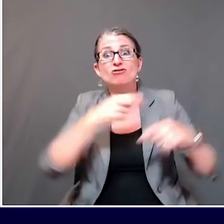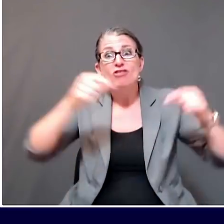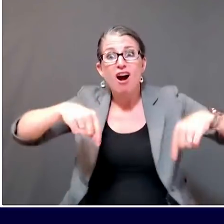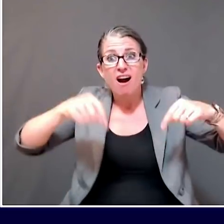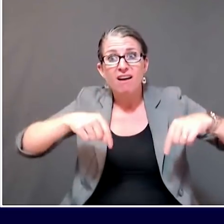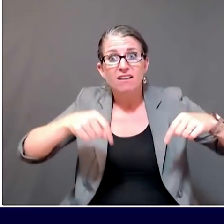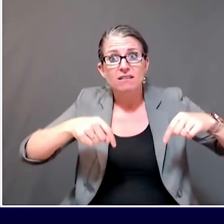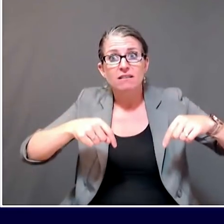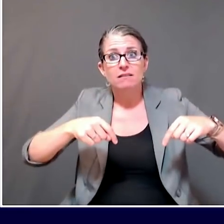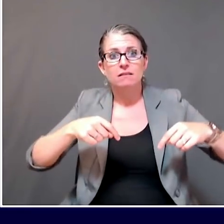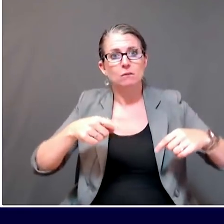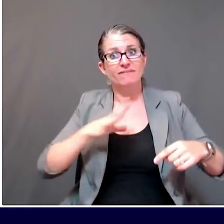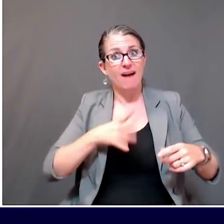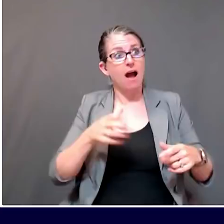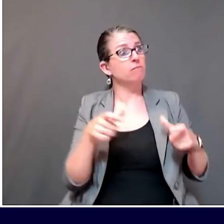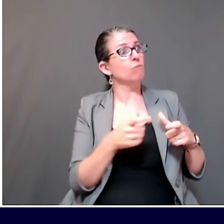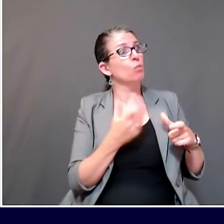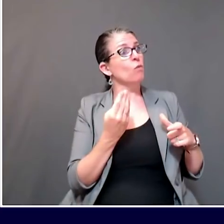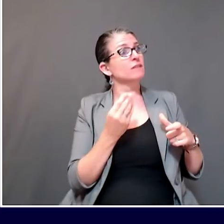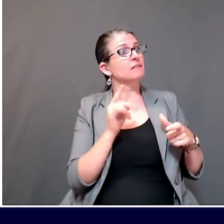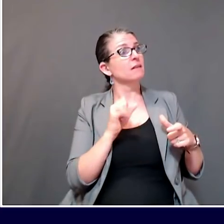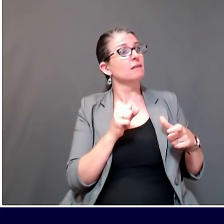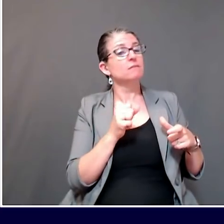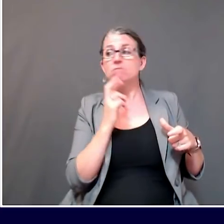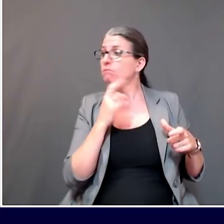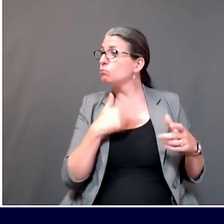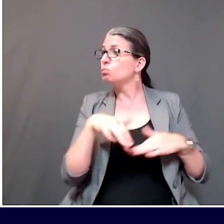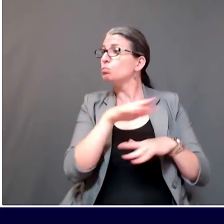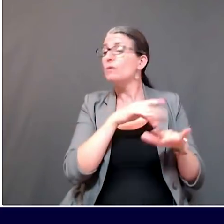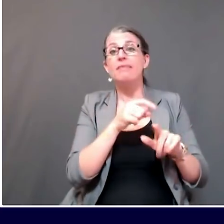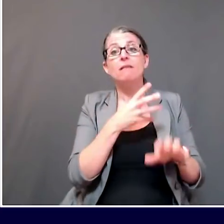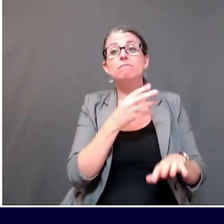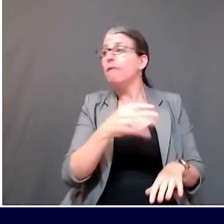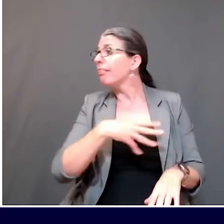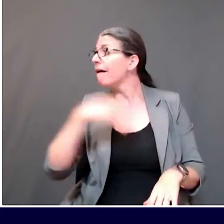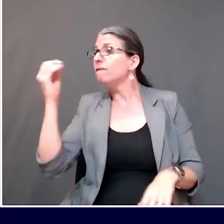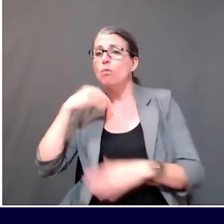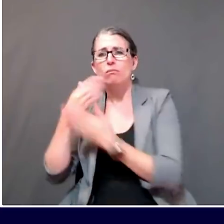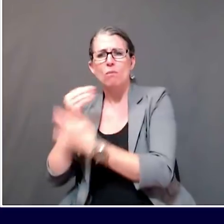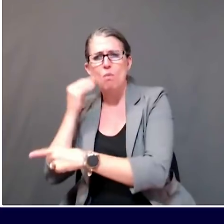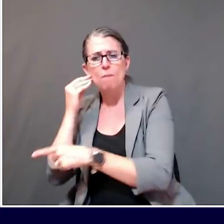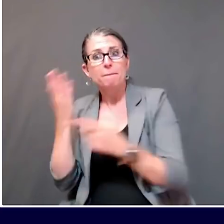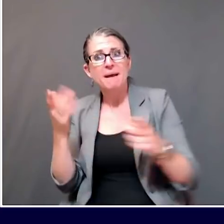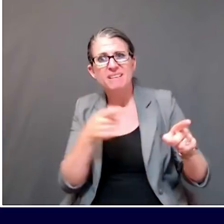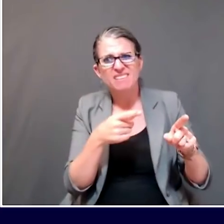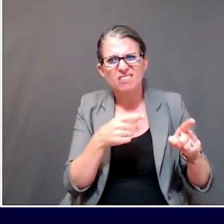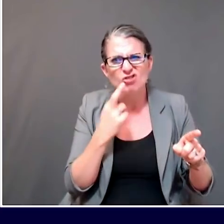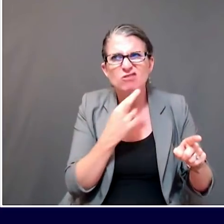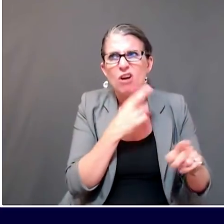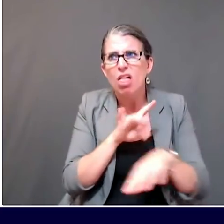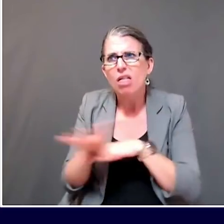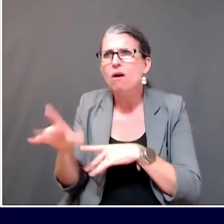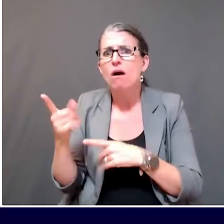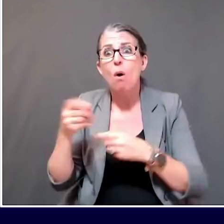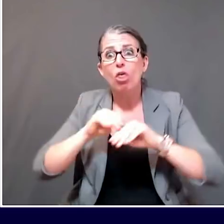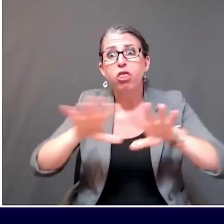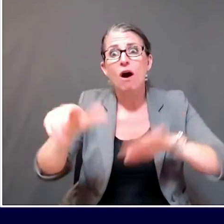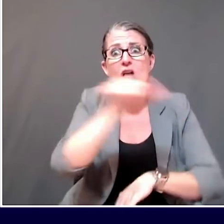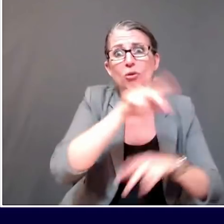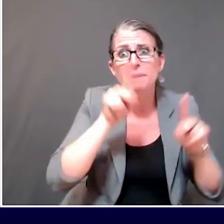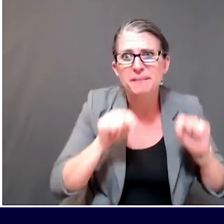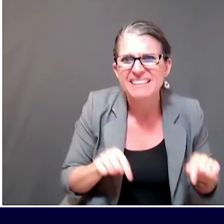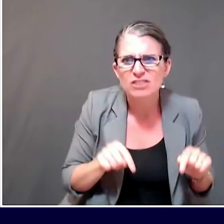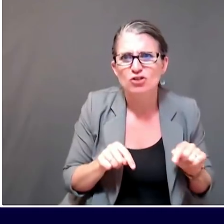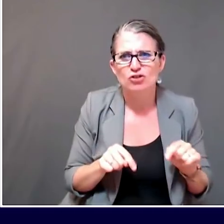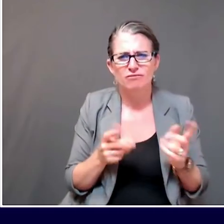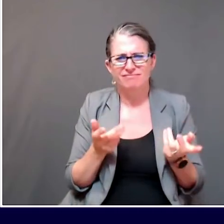been, you could see that an outbreak had occurred, if you follow what I'm saying. So we find out about outbreaks in many different ways.